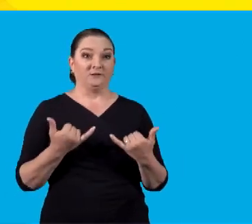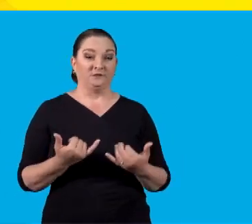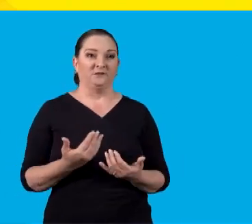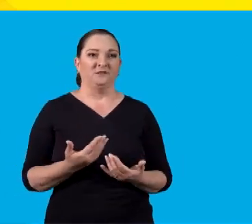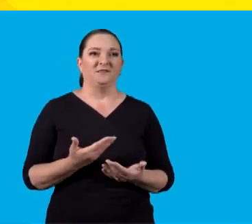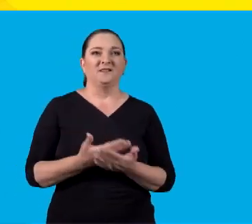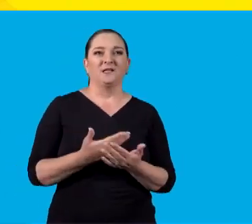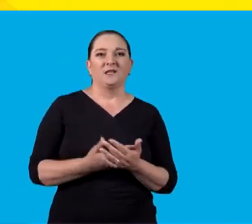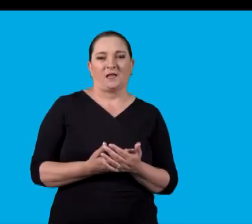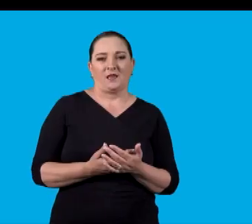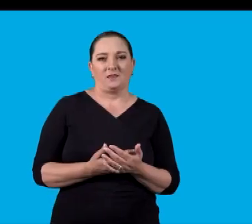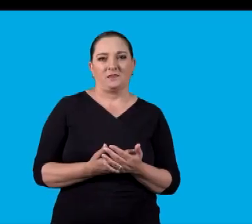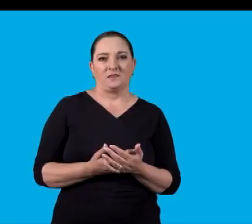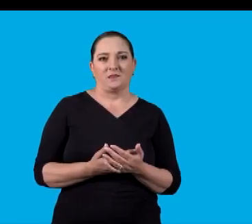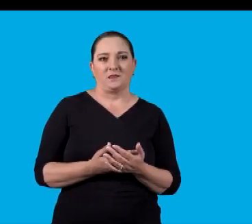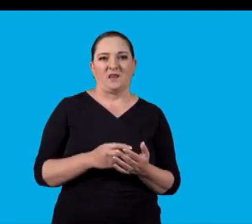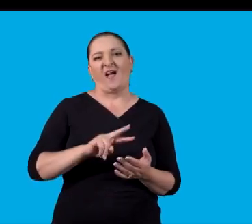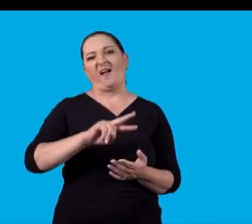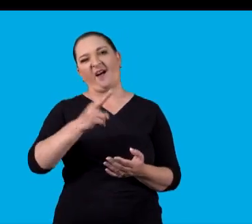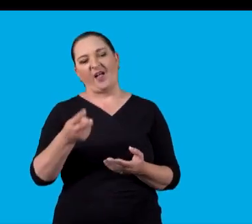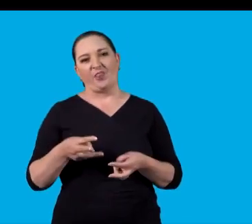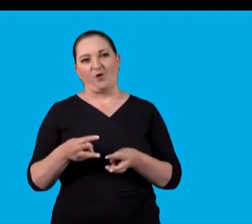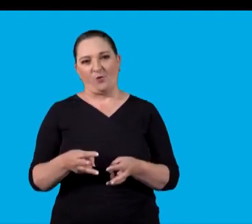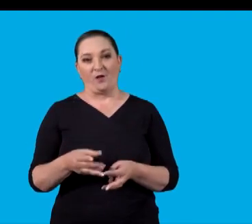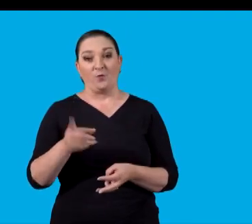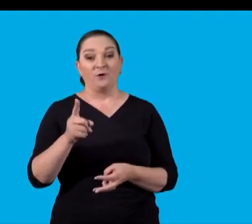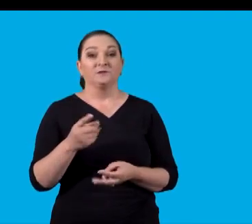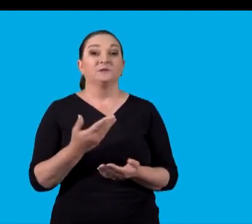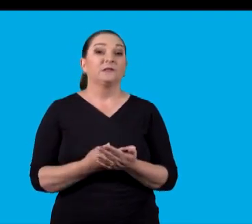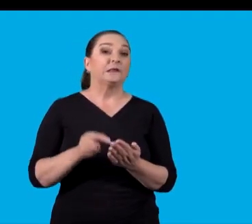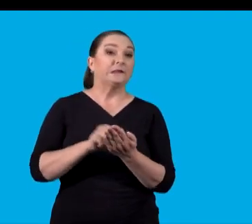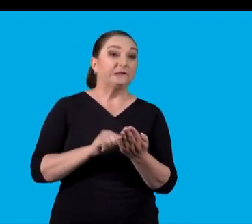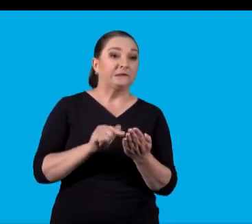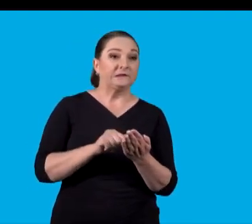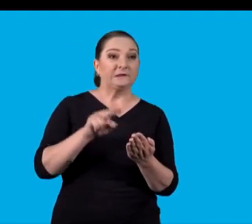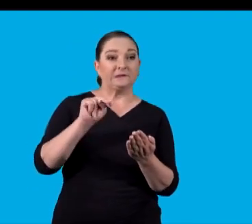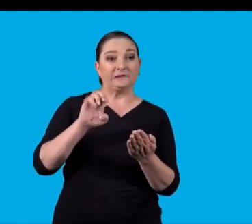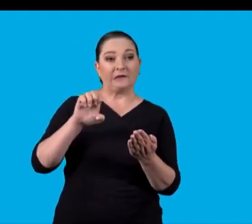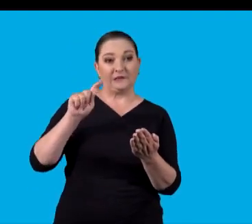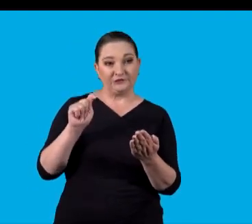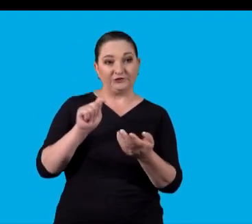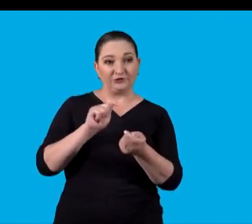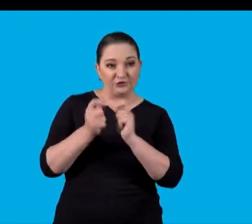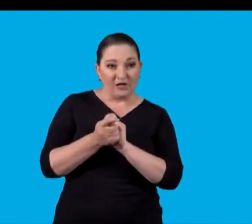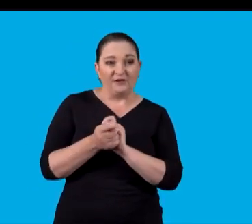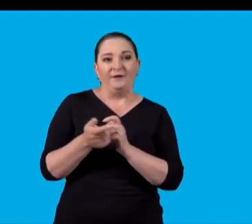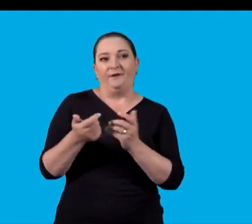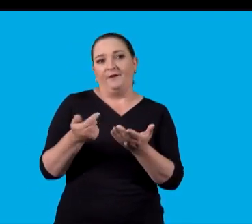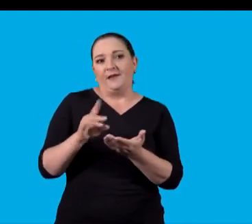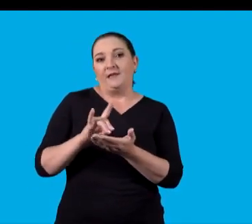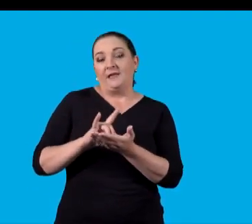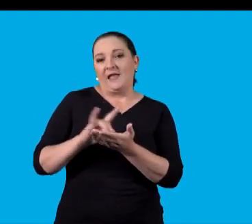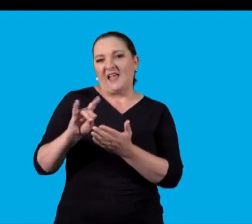these amounts as this, which is now where you calculate your net change in cash and